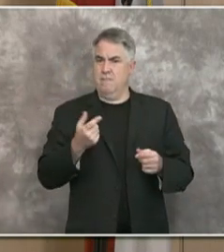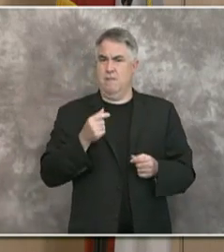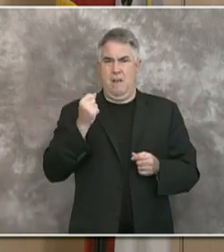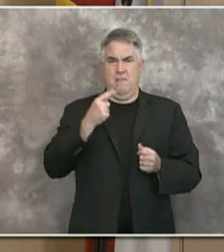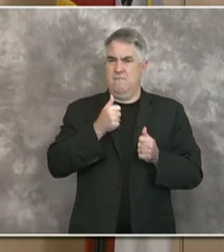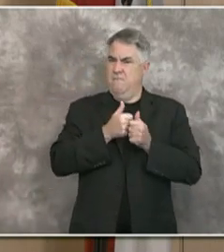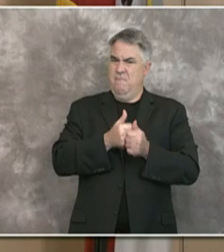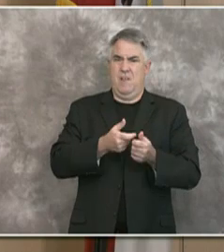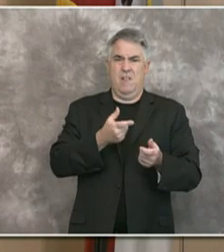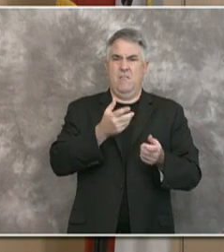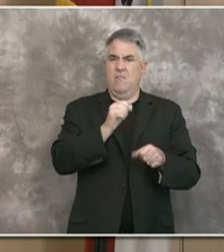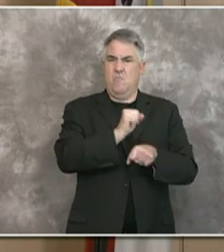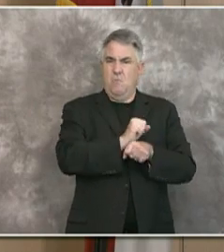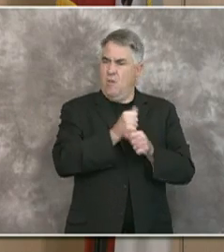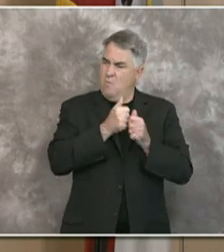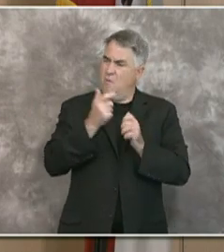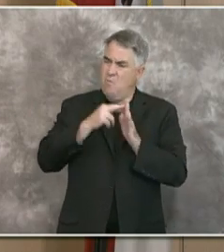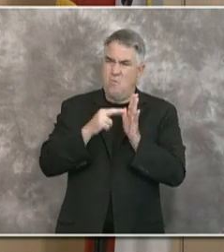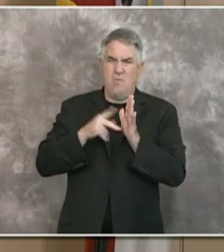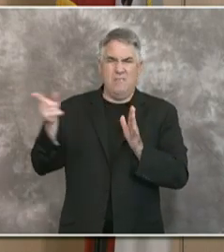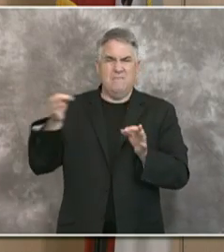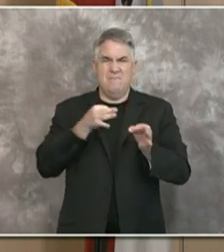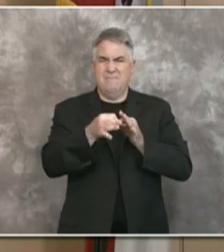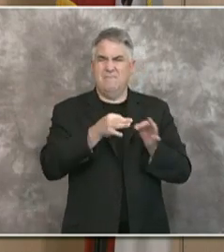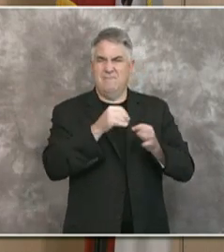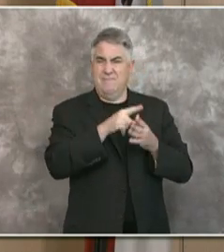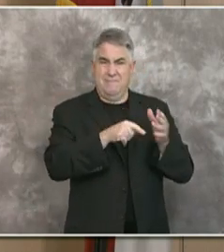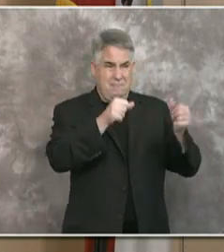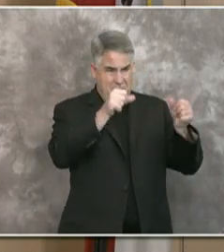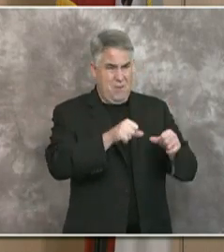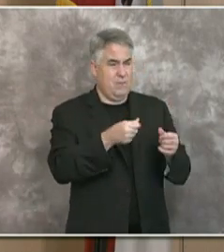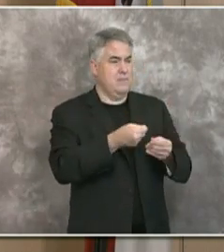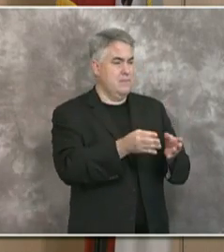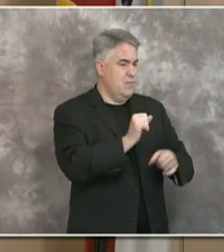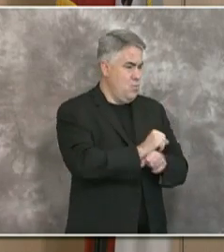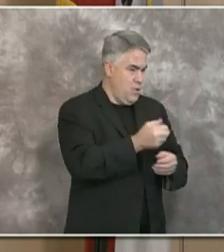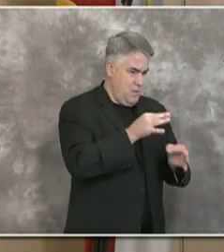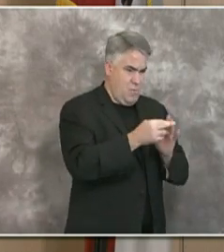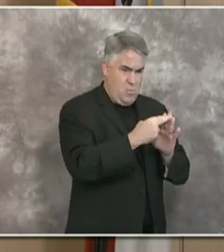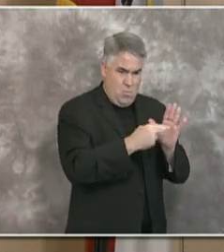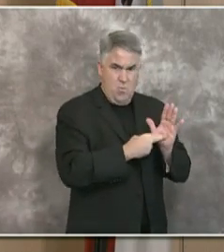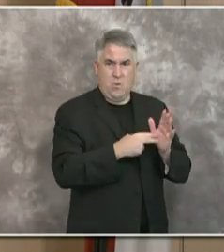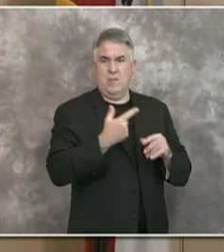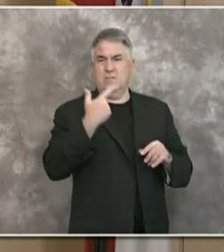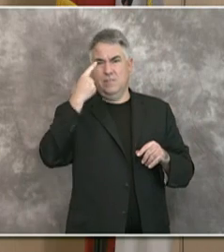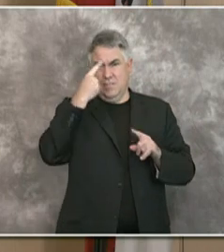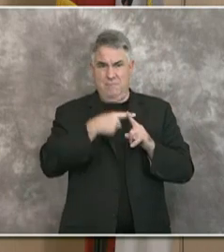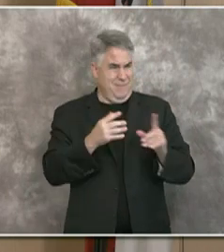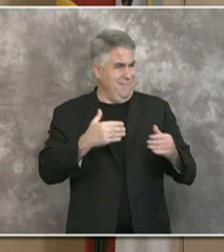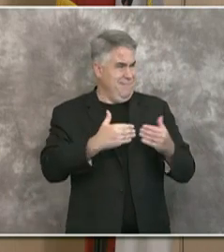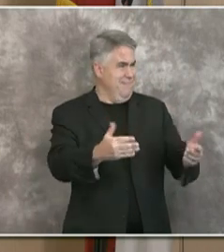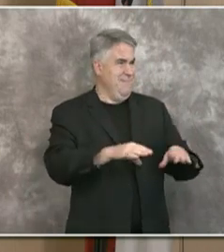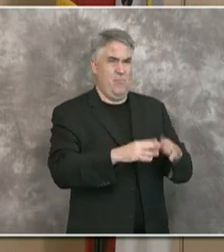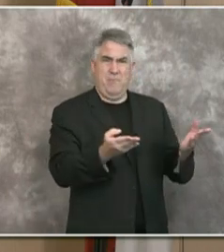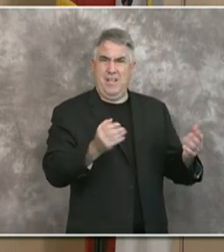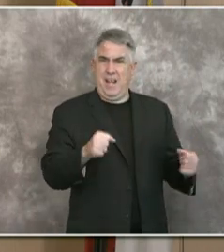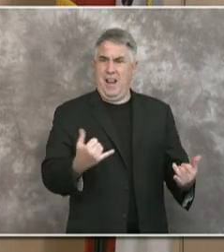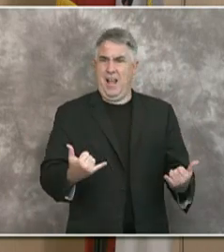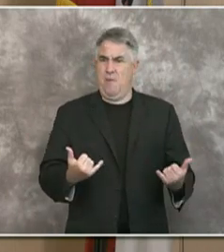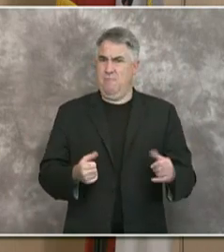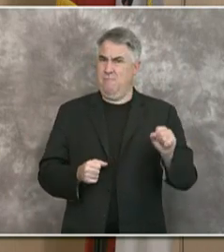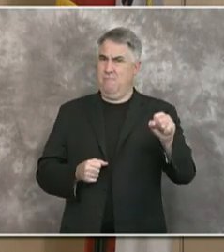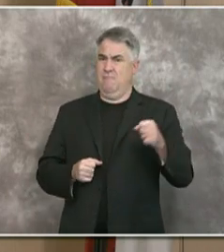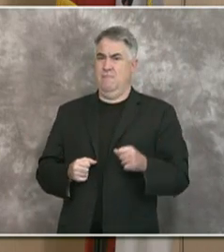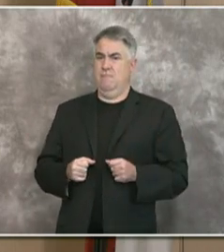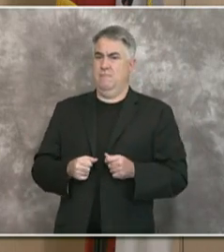employees and they post it outside, and they're able to comply with all of the components of that, then they are cleared to open effective immediately once they complete those